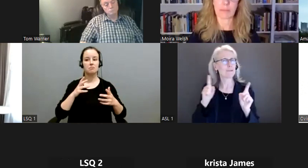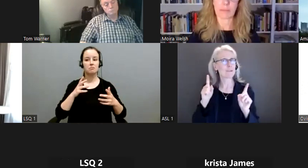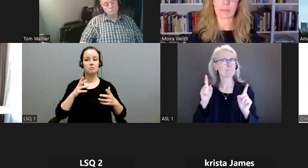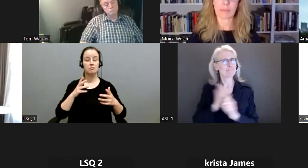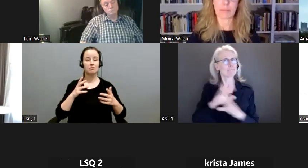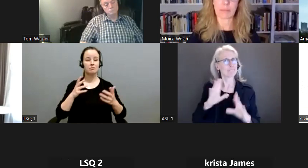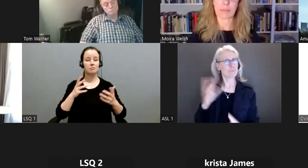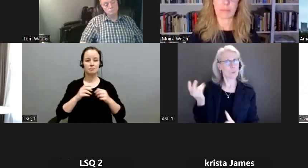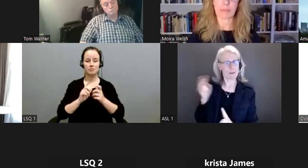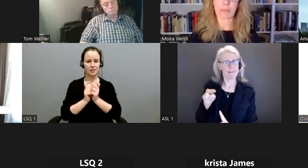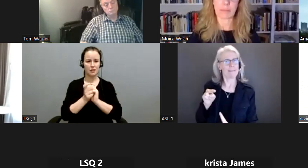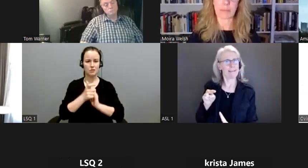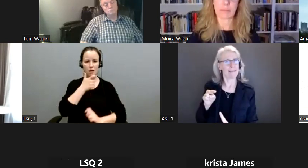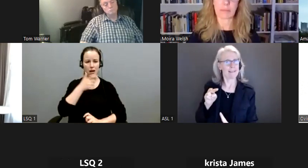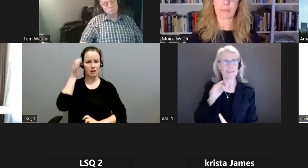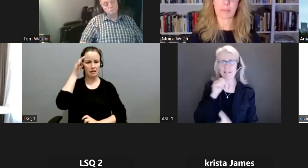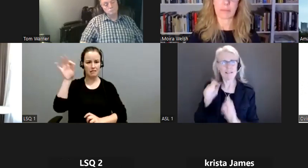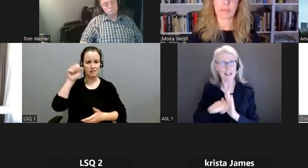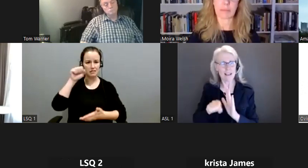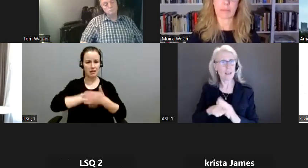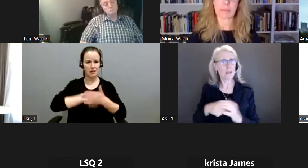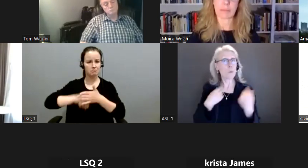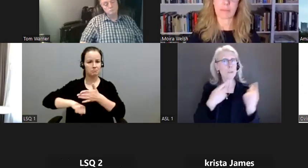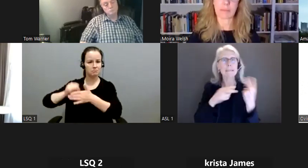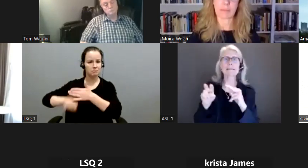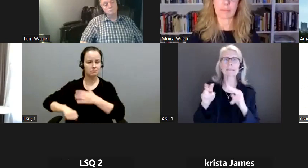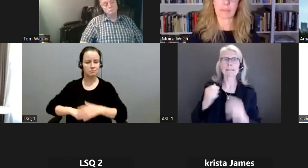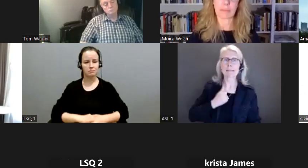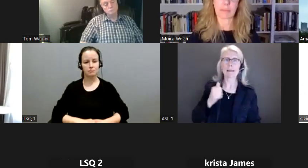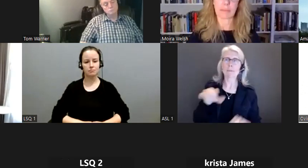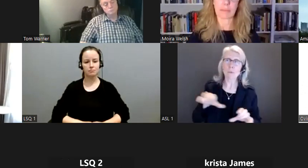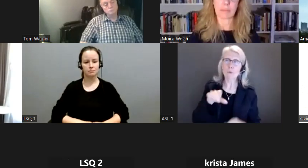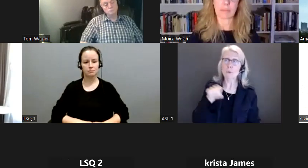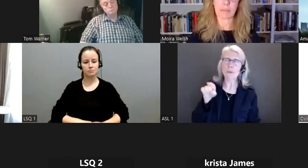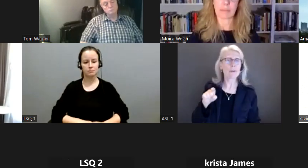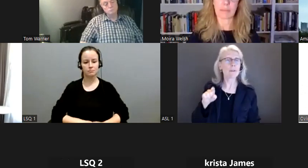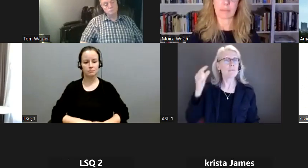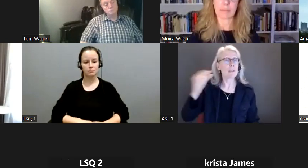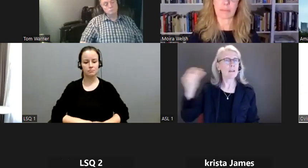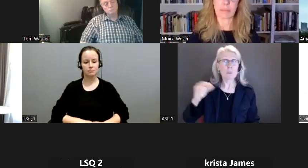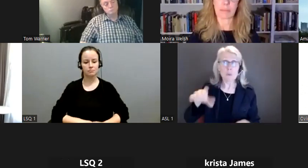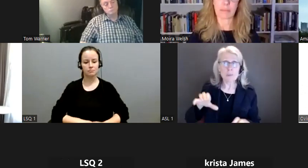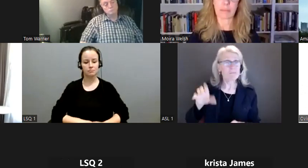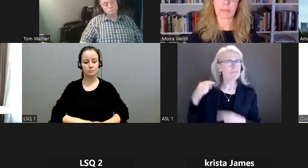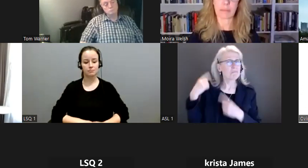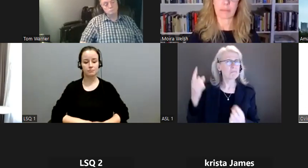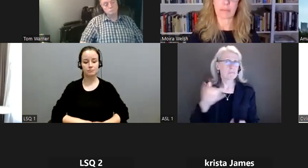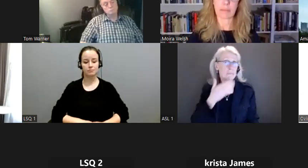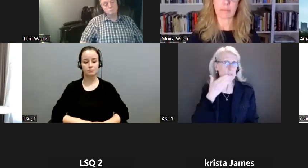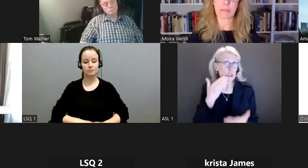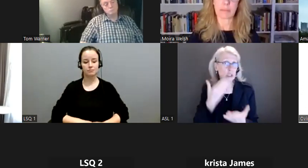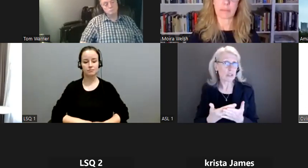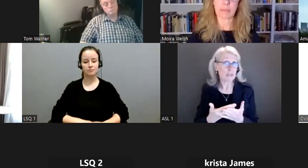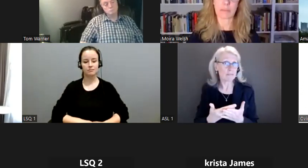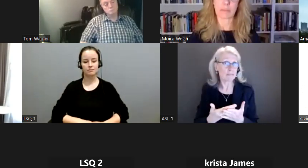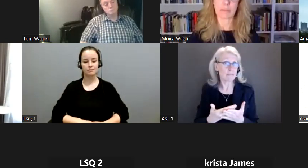so we look at what the country is doing or is not doing, and that's not a very good story. So